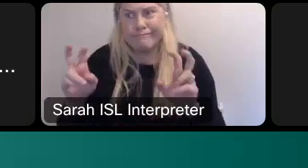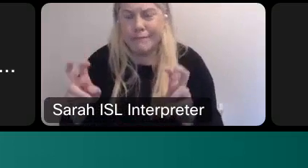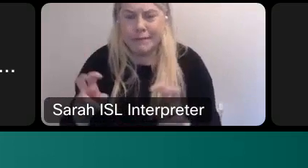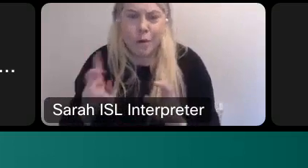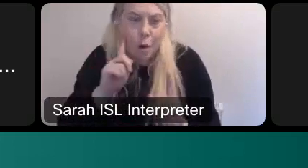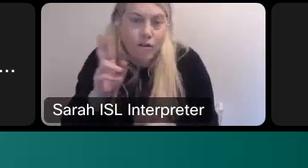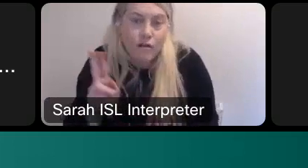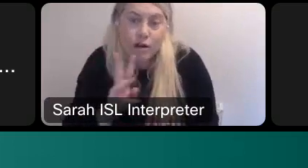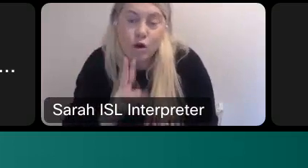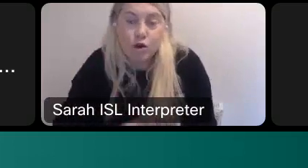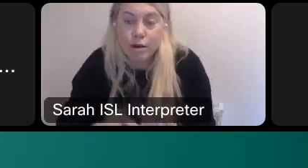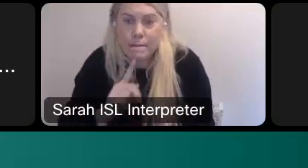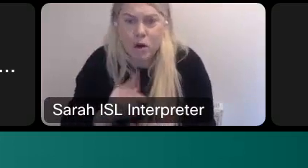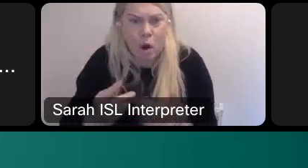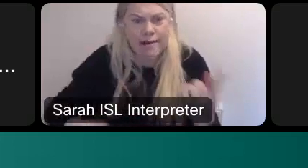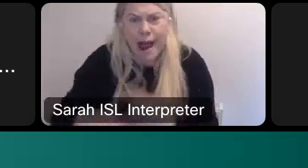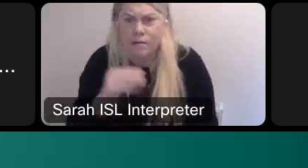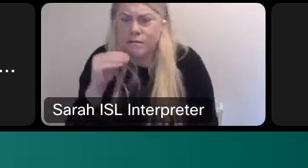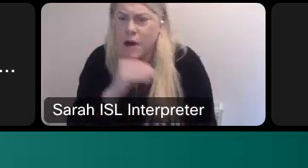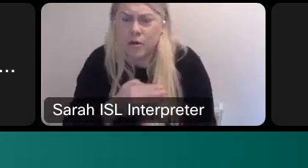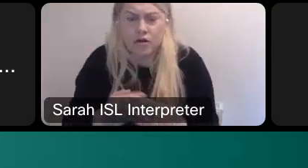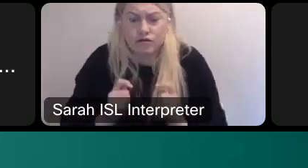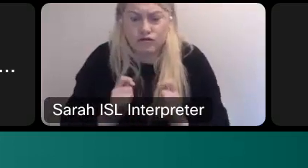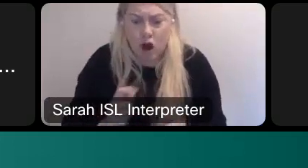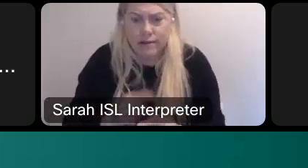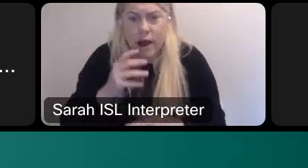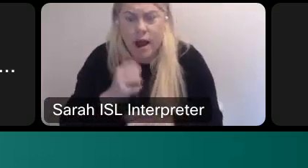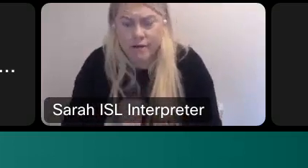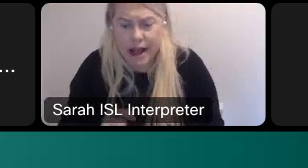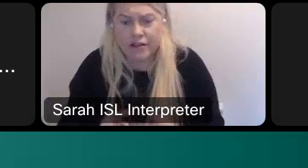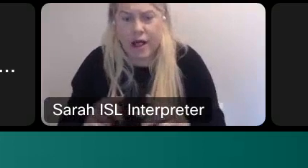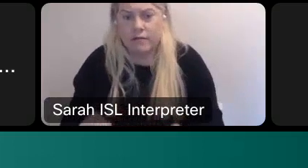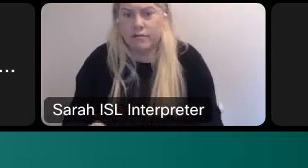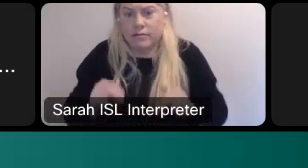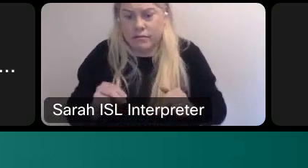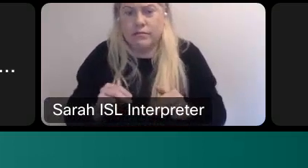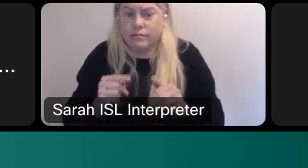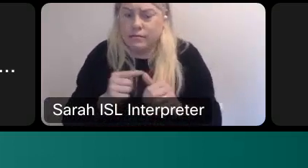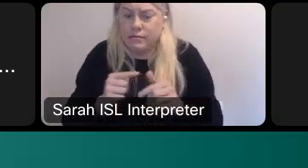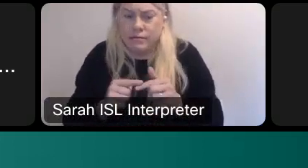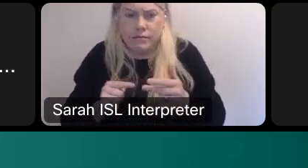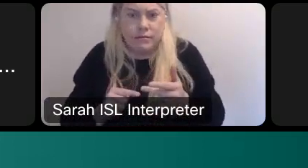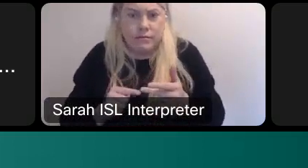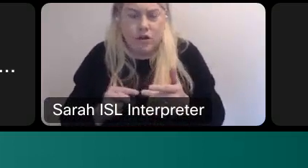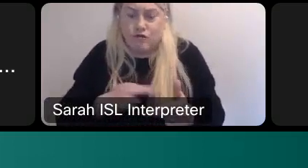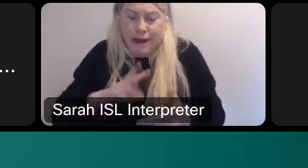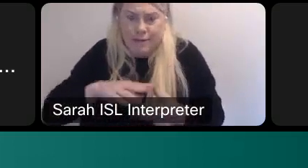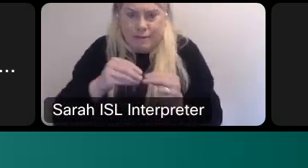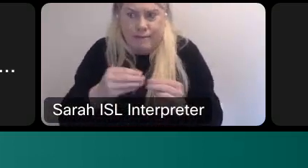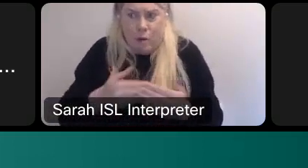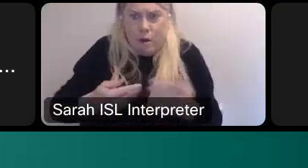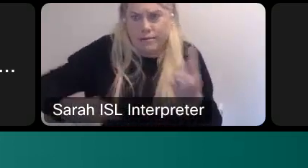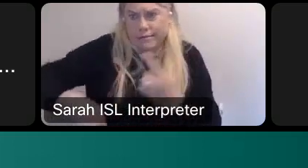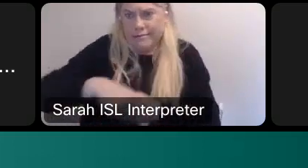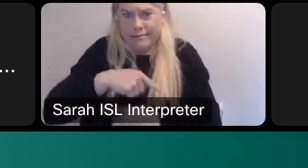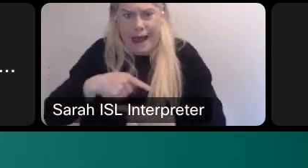is trust, confidentiality, and neutrality. Those 3 words really sum up our brand. And you